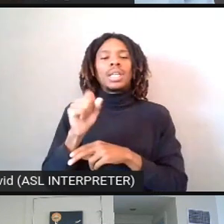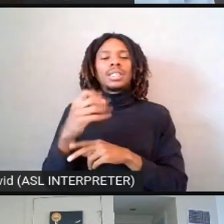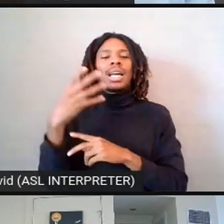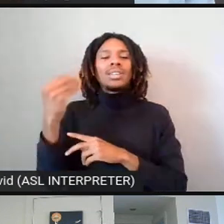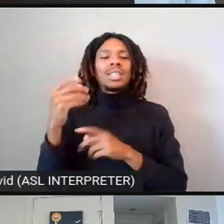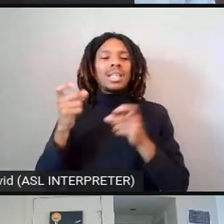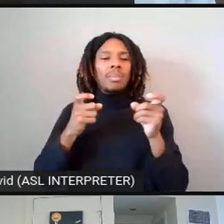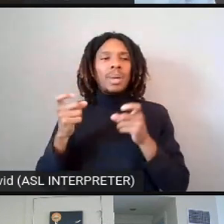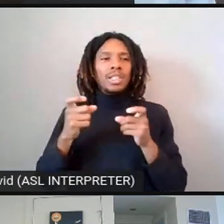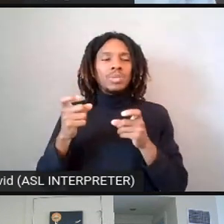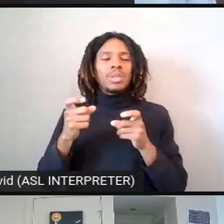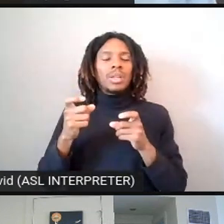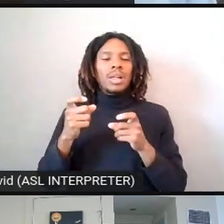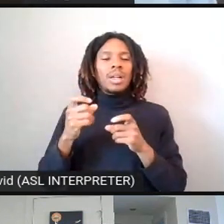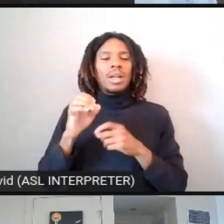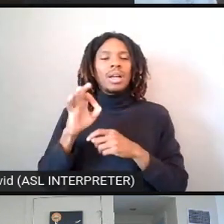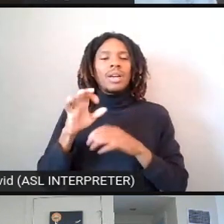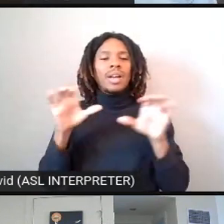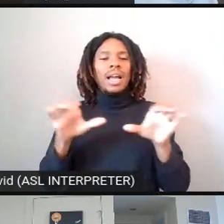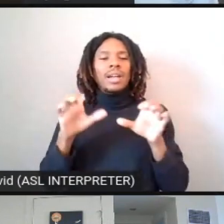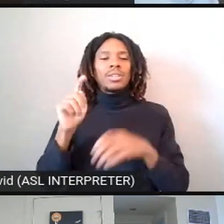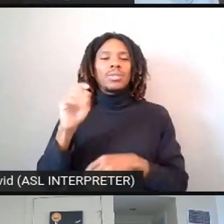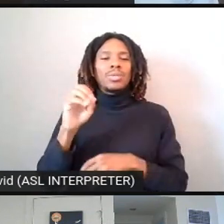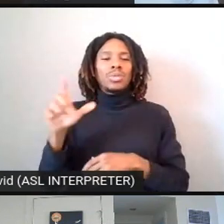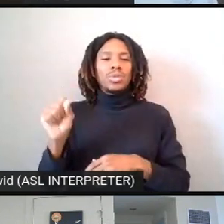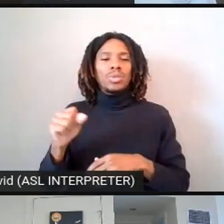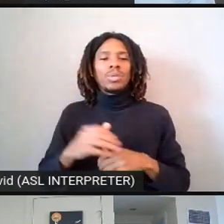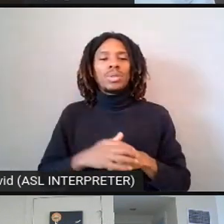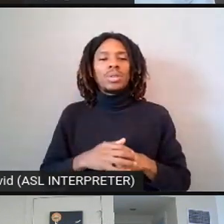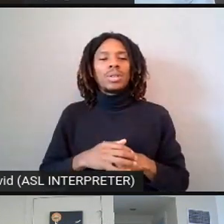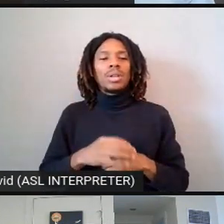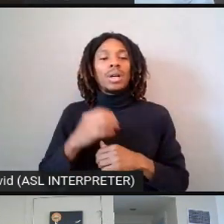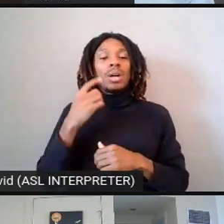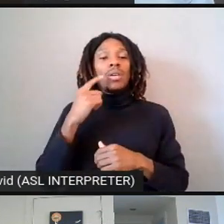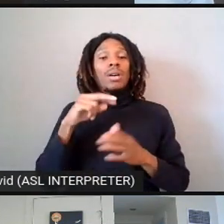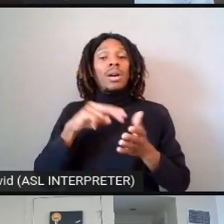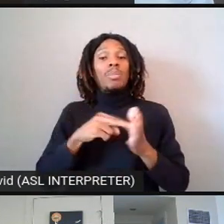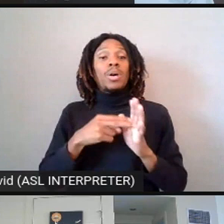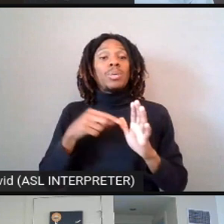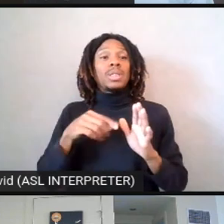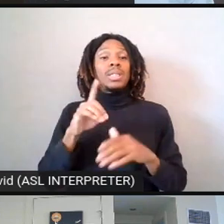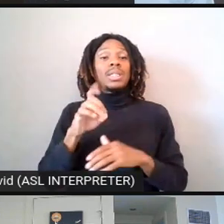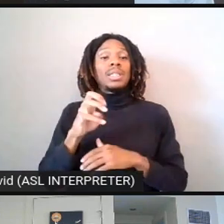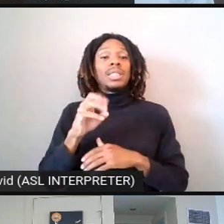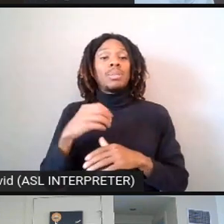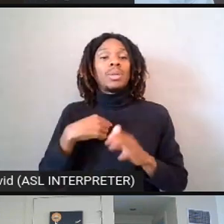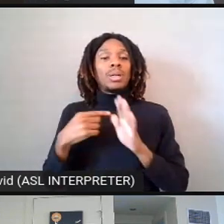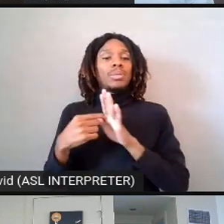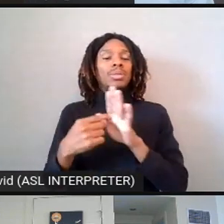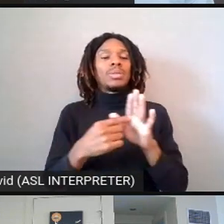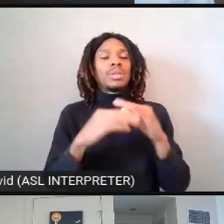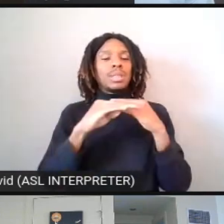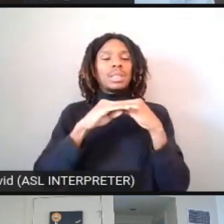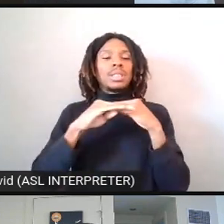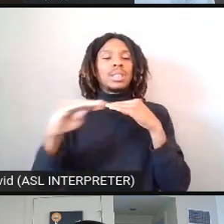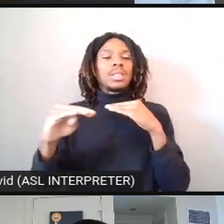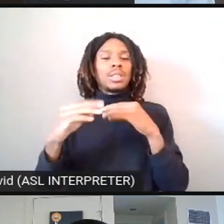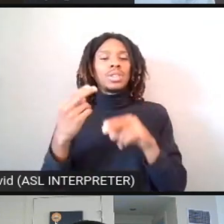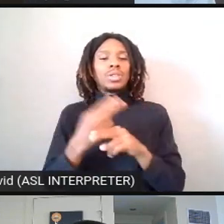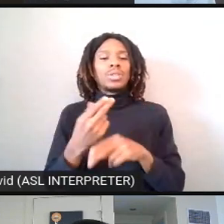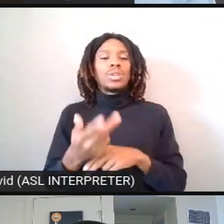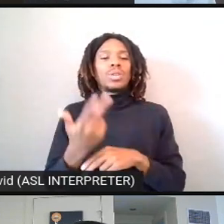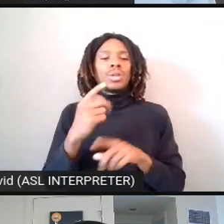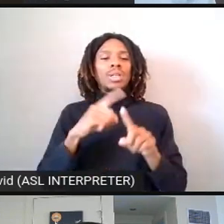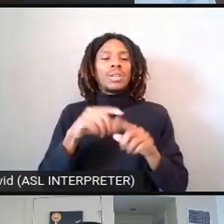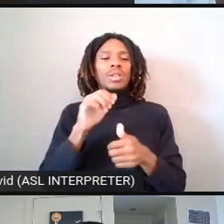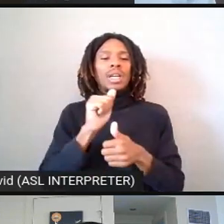management of active tools, right? For the purposes of this demo, I'm going to showcase the consistency by using 3 different